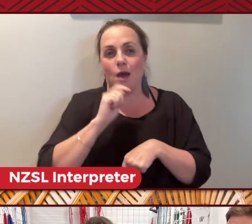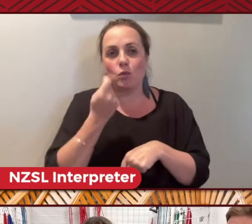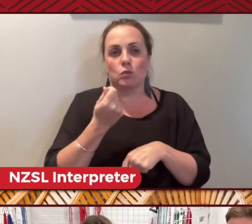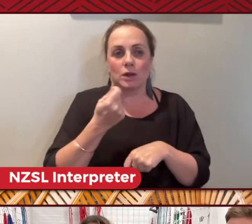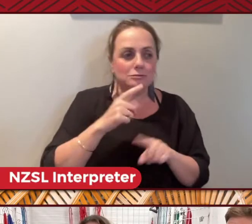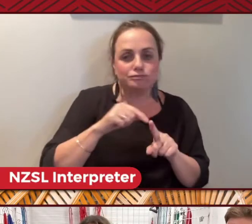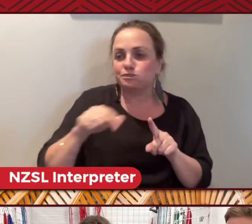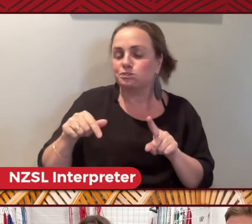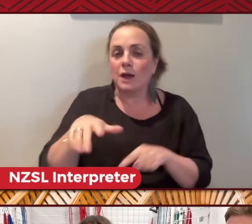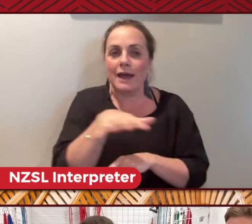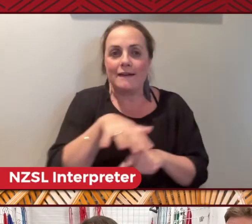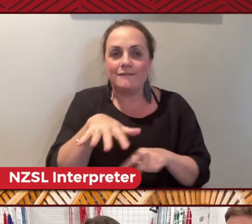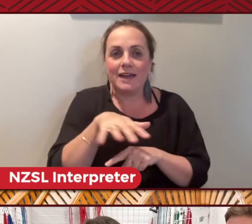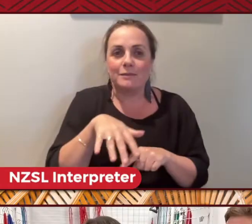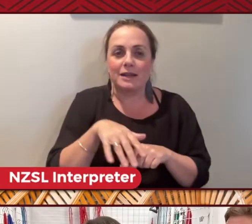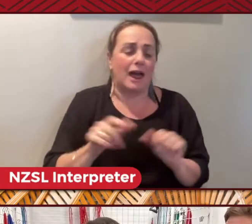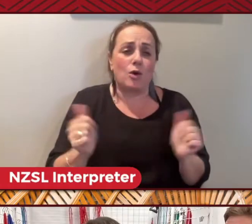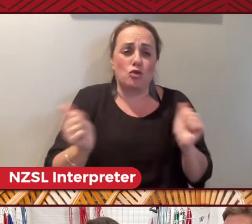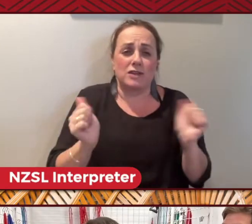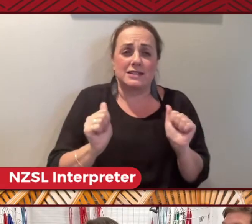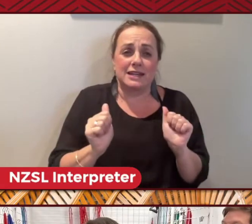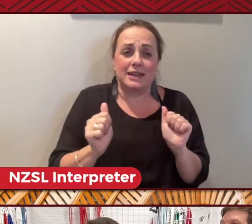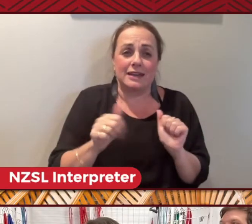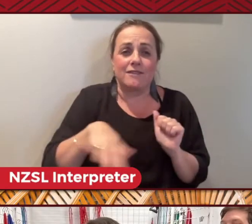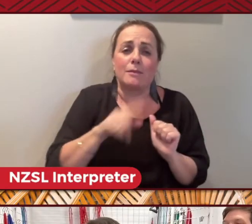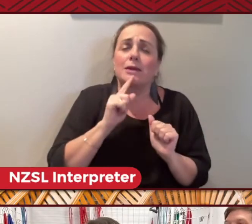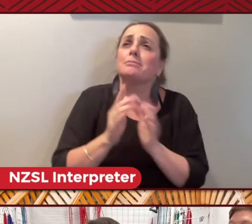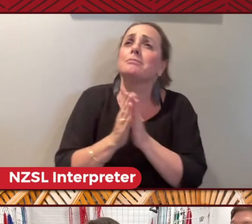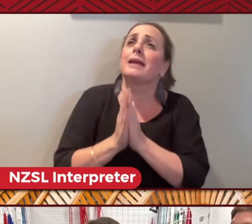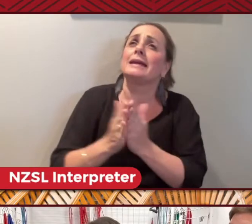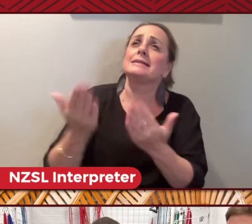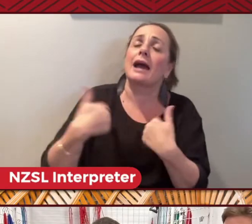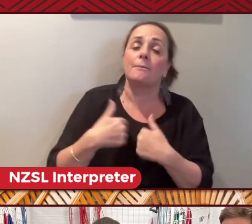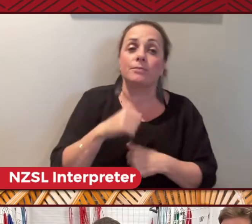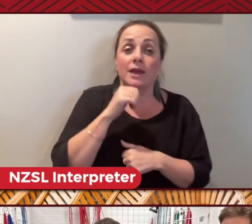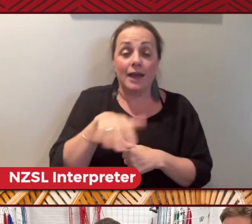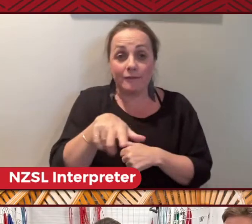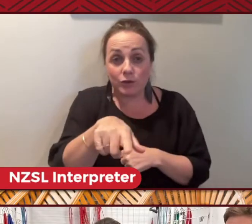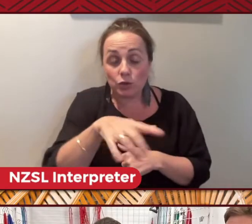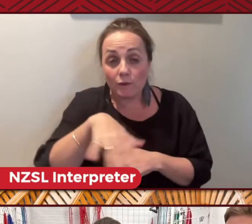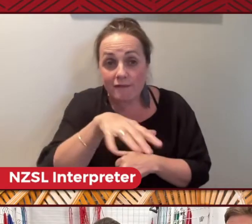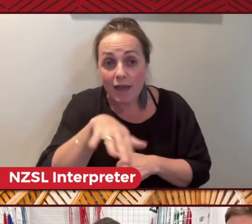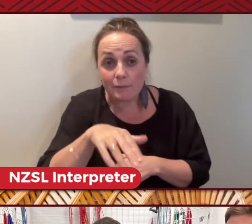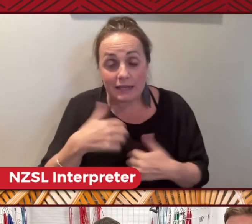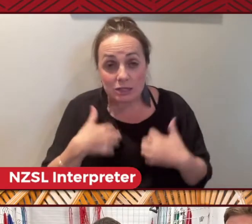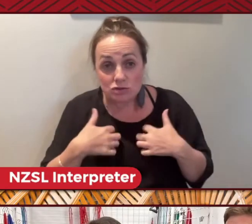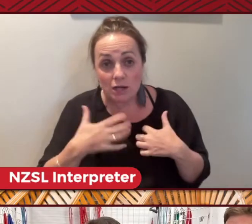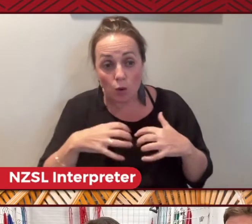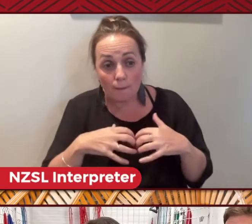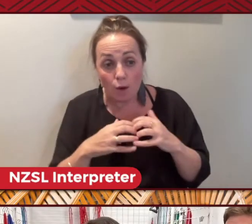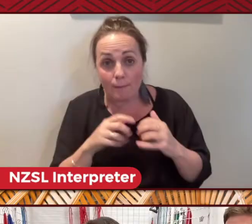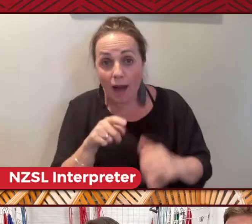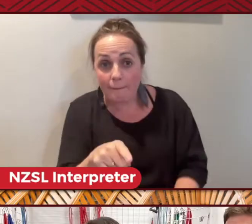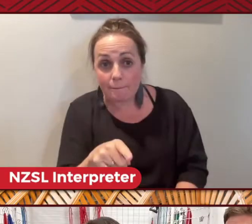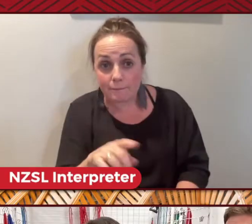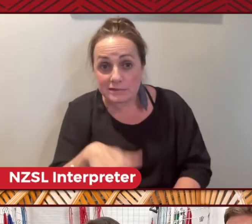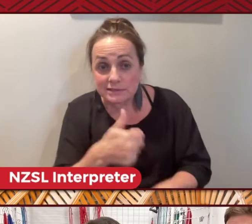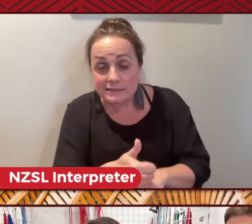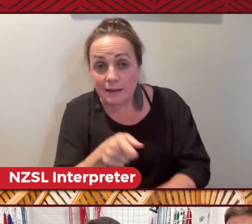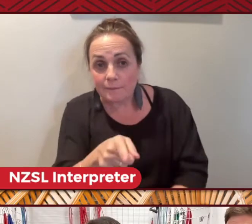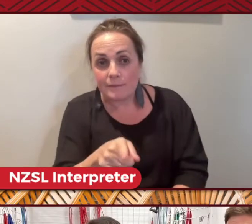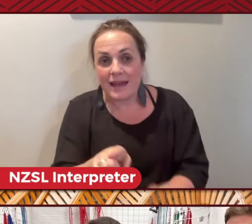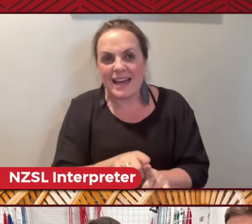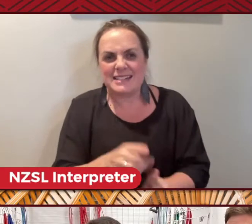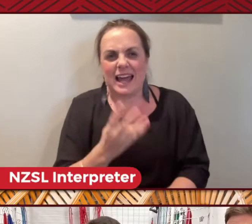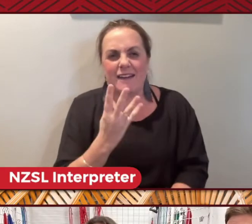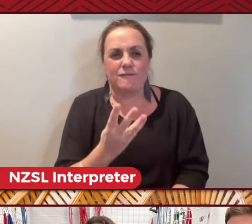said, can you come? And if any family is ever interested in doing a pop-up as well, it's sort of like 4 families